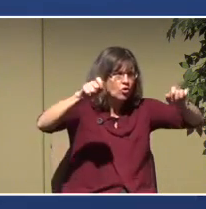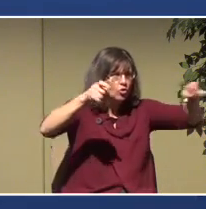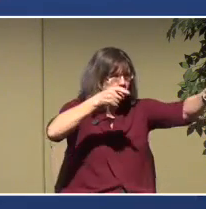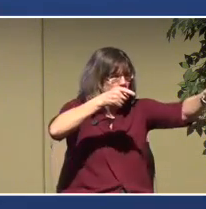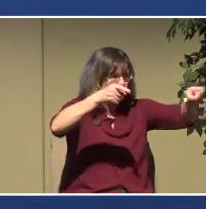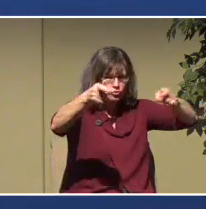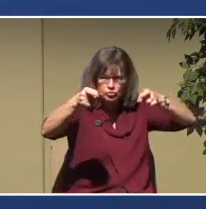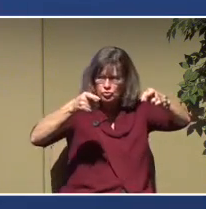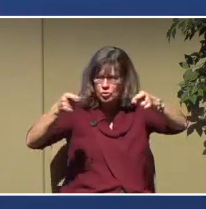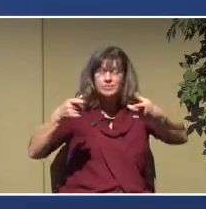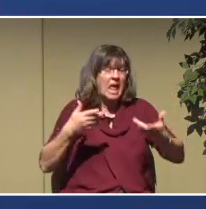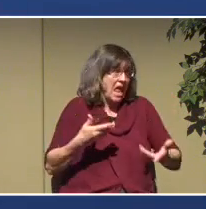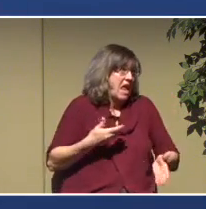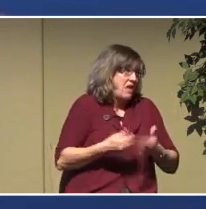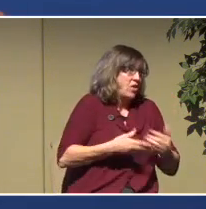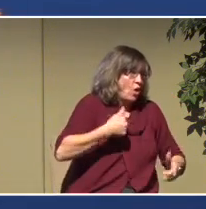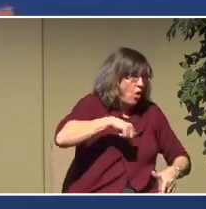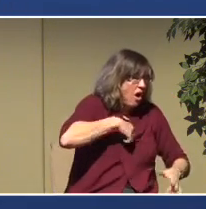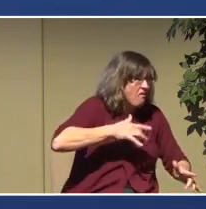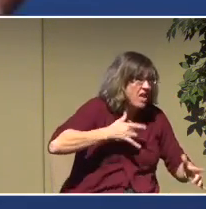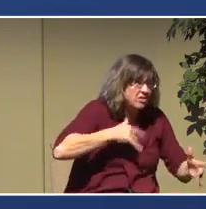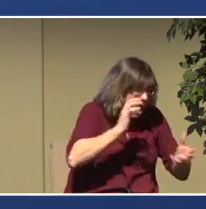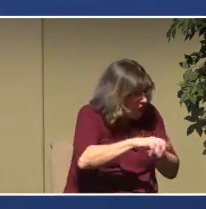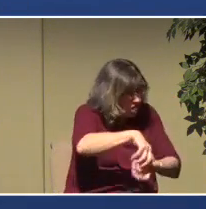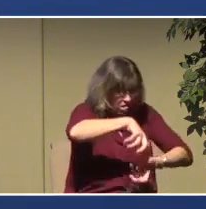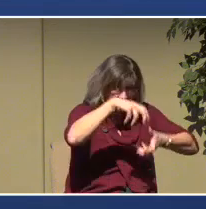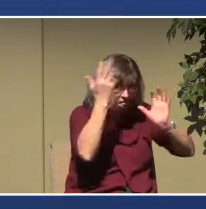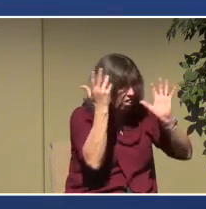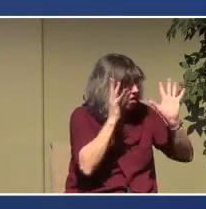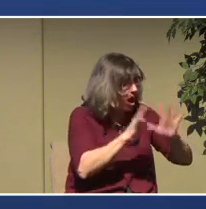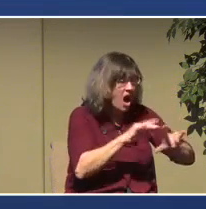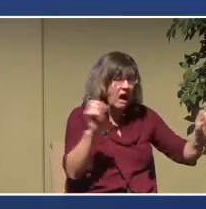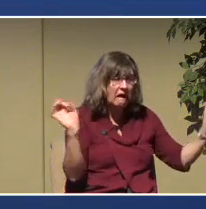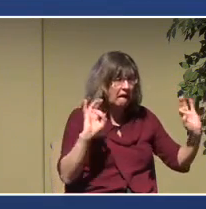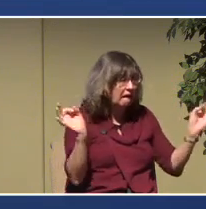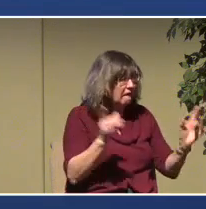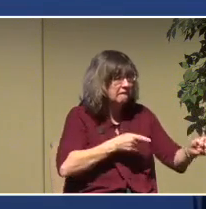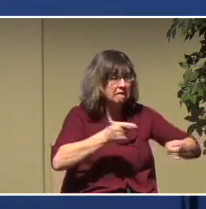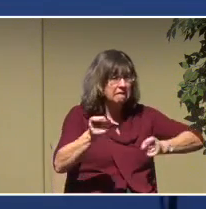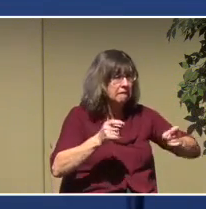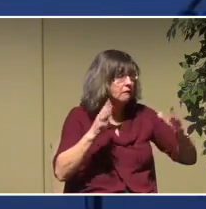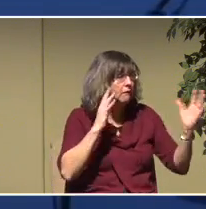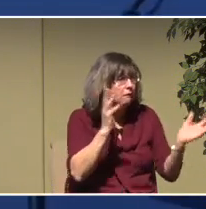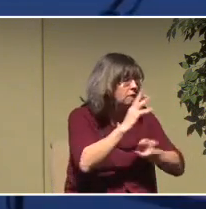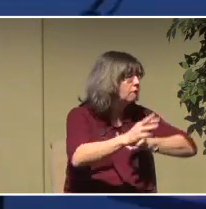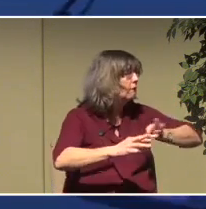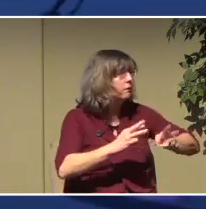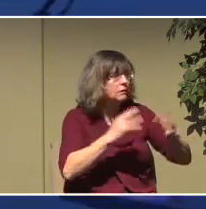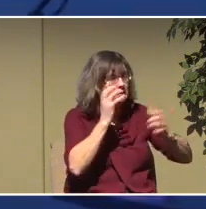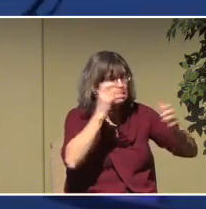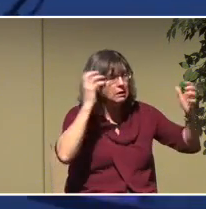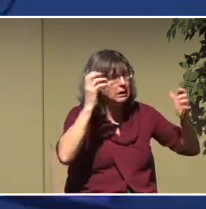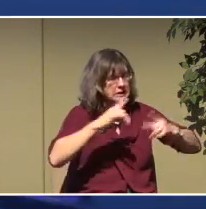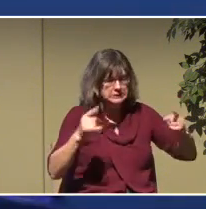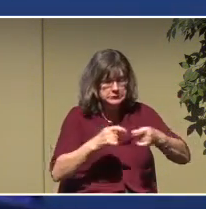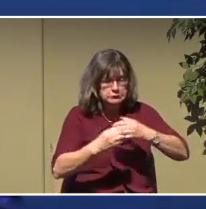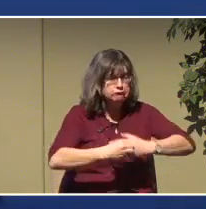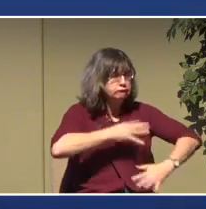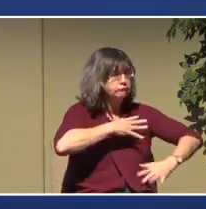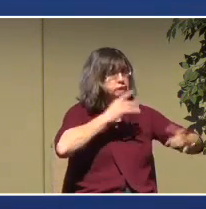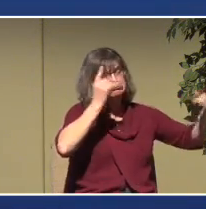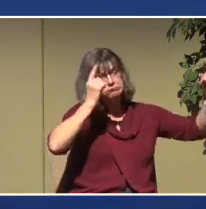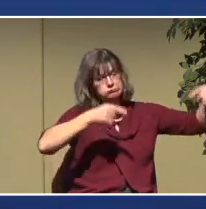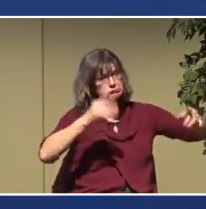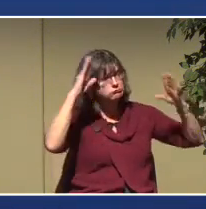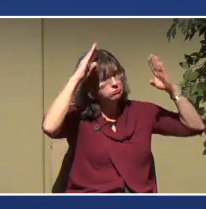seem out of control, and it seemed like the world had spun out of control when sin entered into it and has